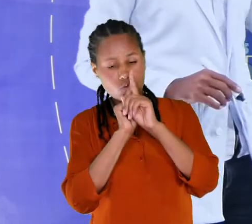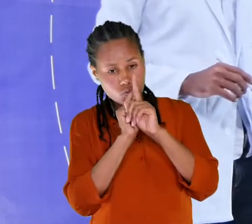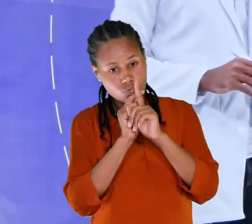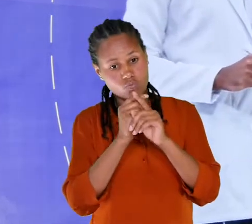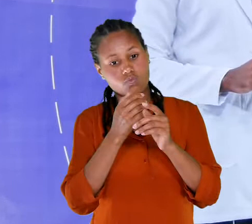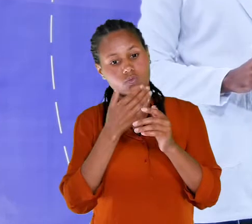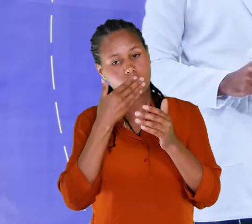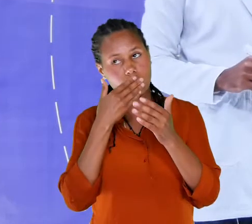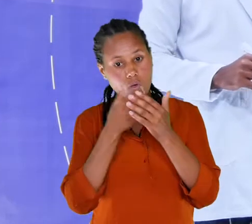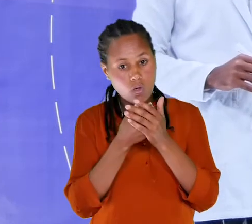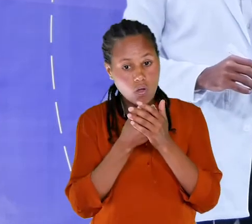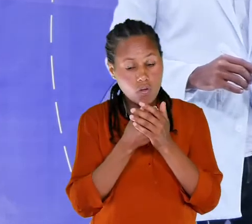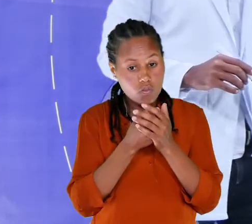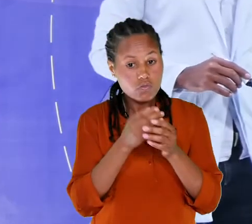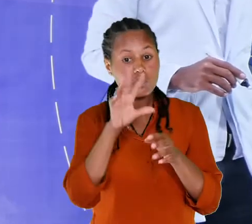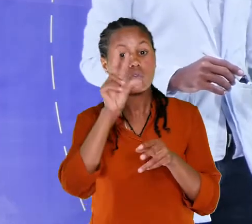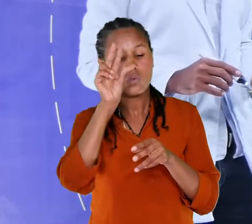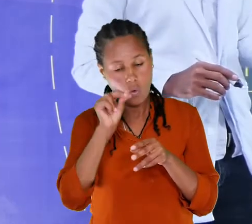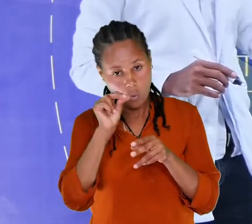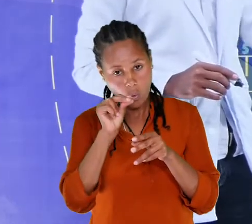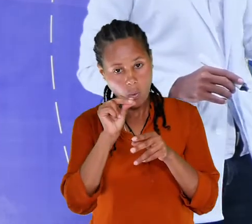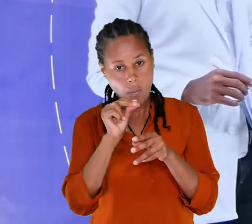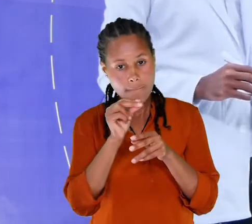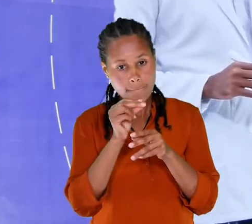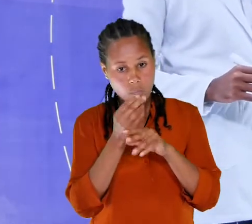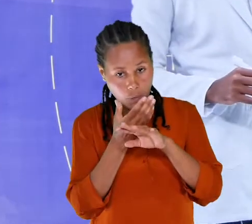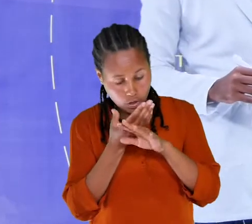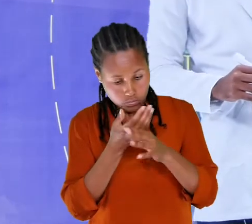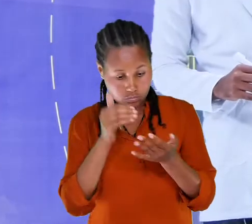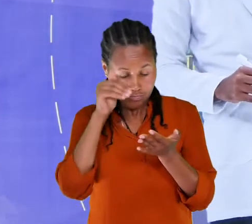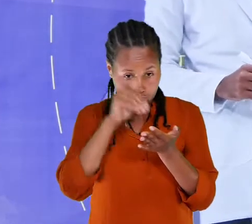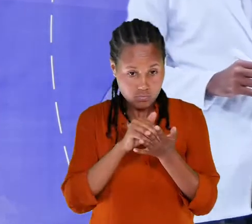If not, please try to do and try to write this one in your exercise book.